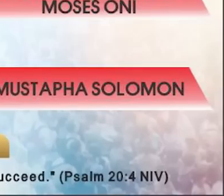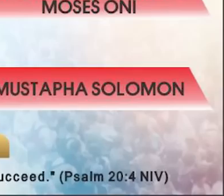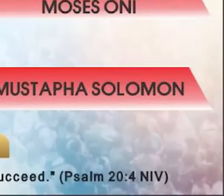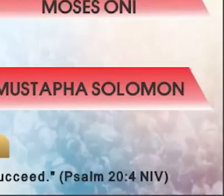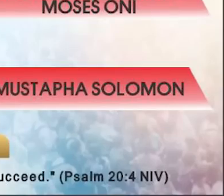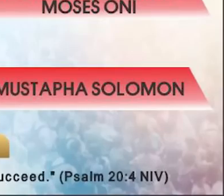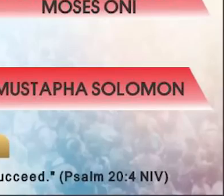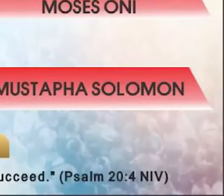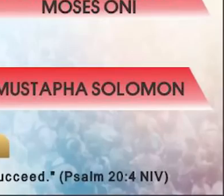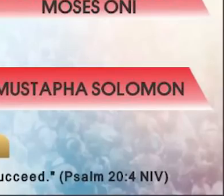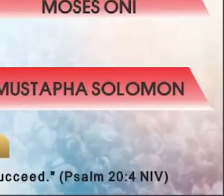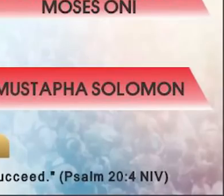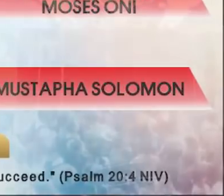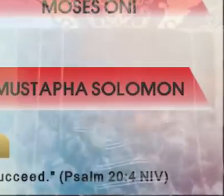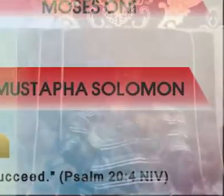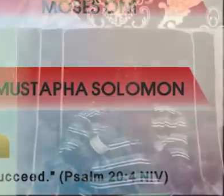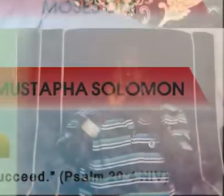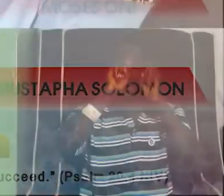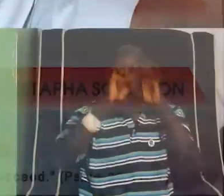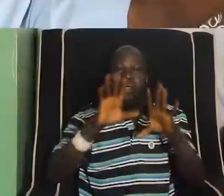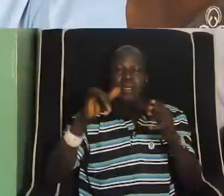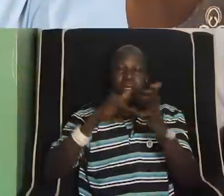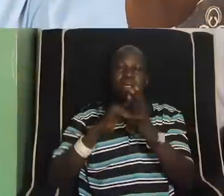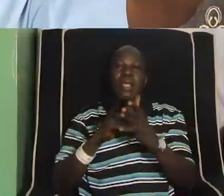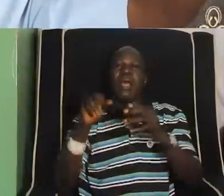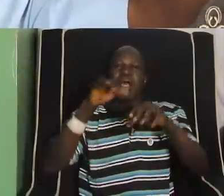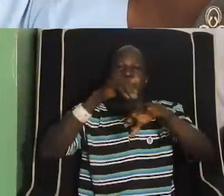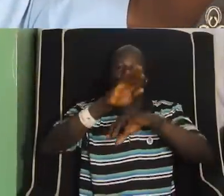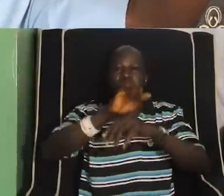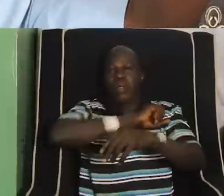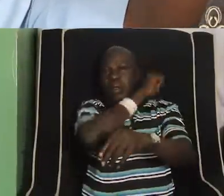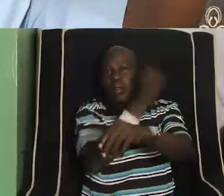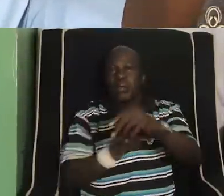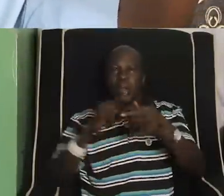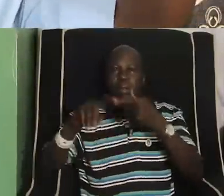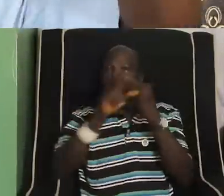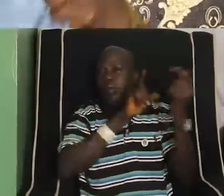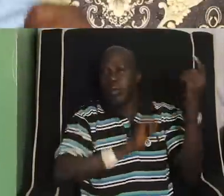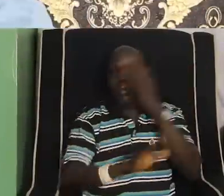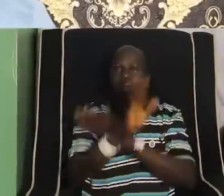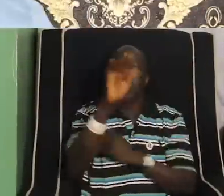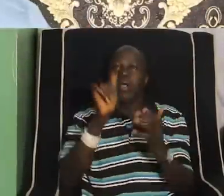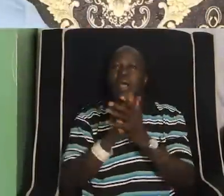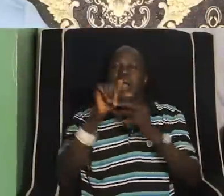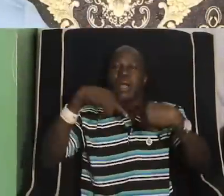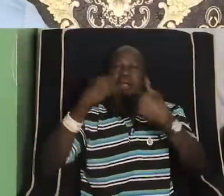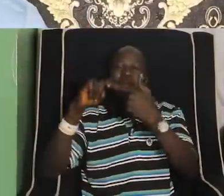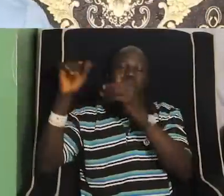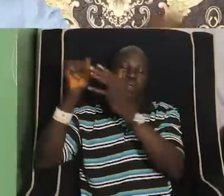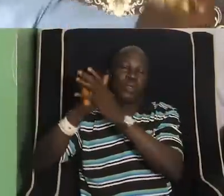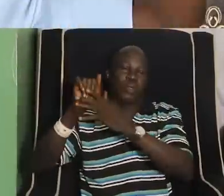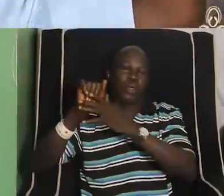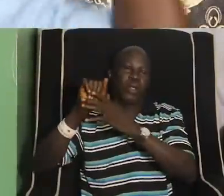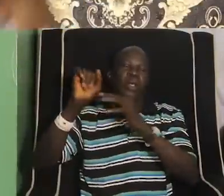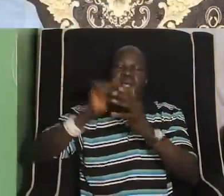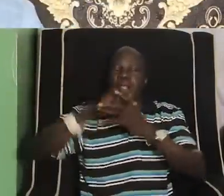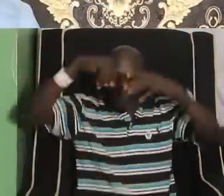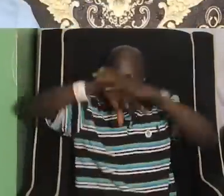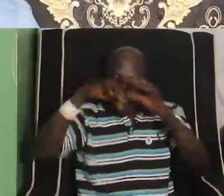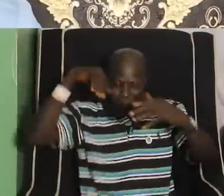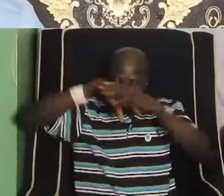your symbol of faith? I want to sanctify. I send for the power of God. Who is looking for one